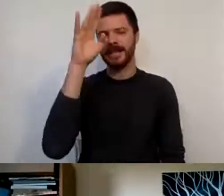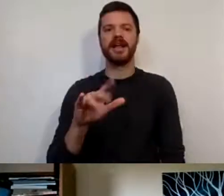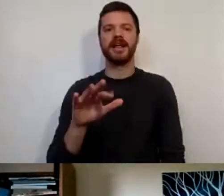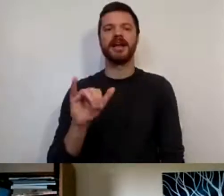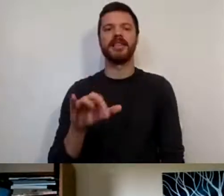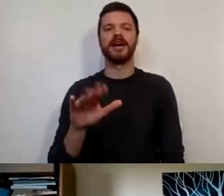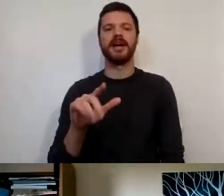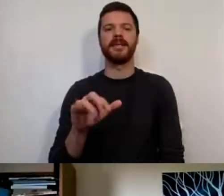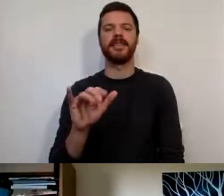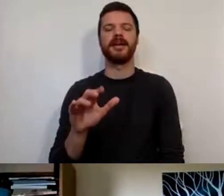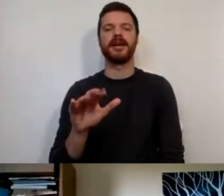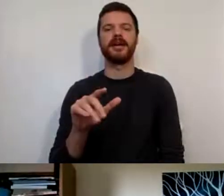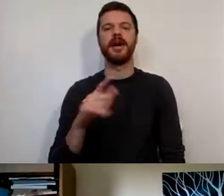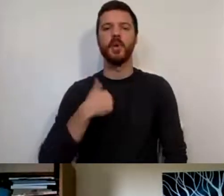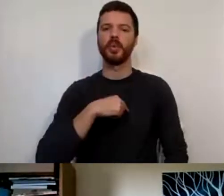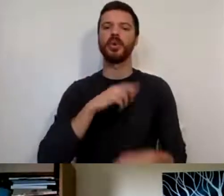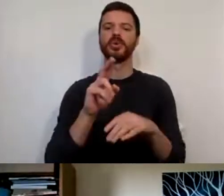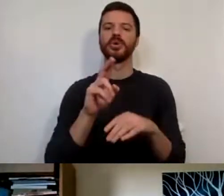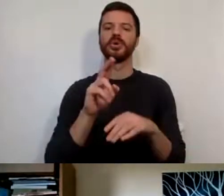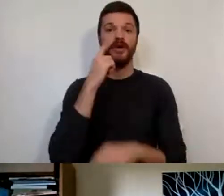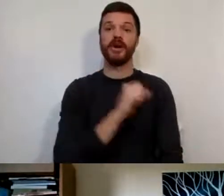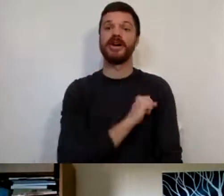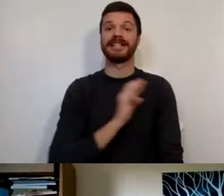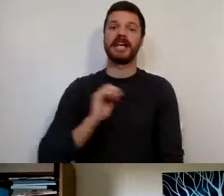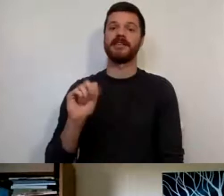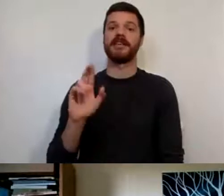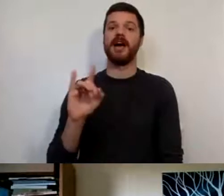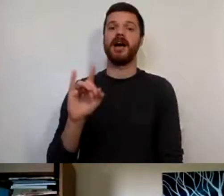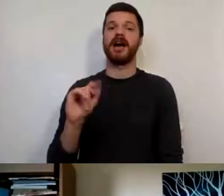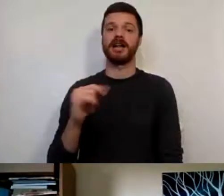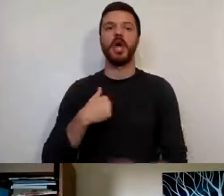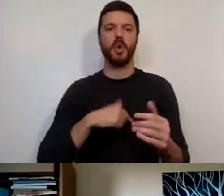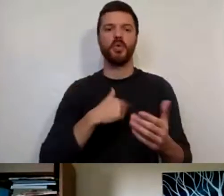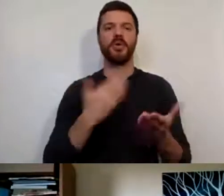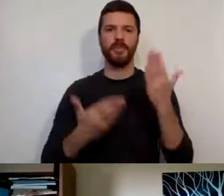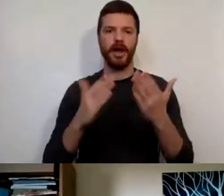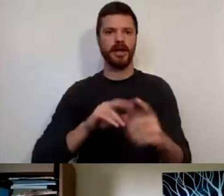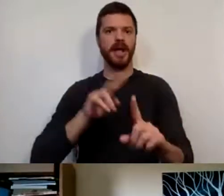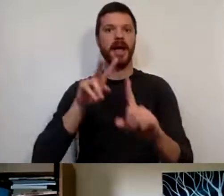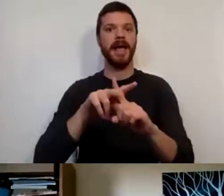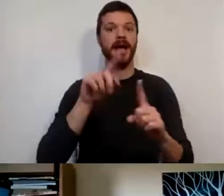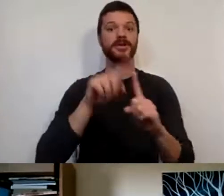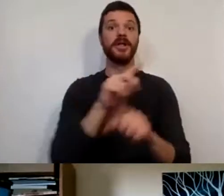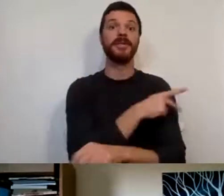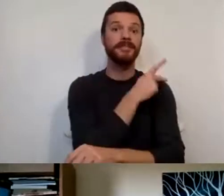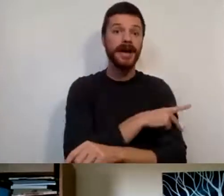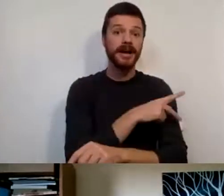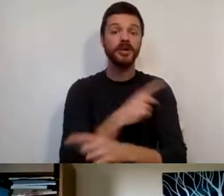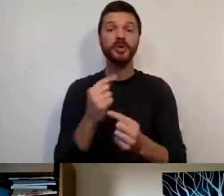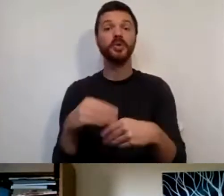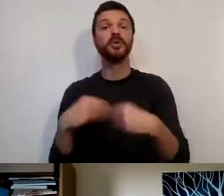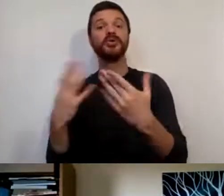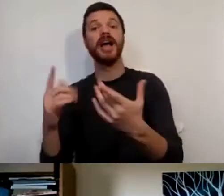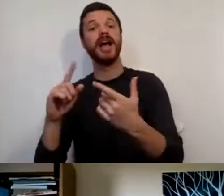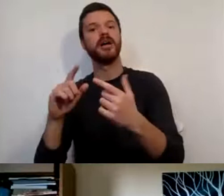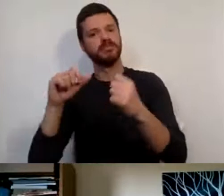the theories that we were using for the staff audit feedback. It's sort of interesting that we're probably applying also behaviorally to the patients, that when we were giving them a consistent signal. The other piece